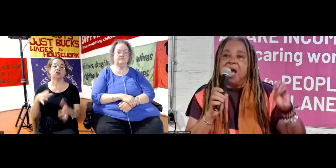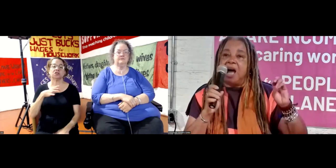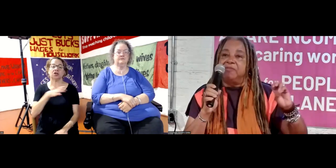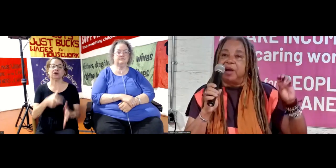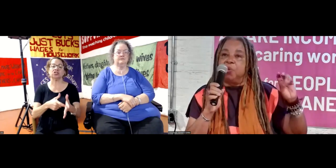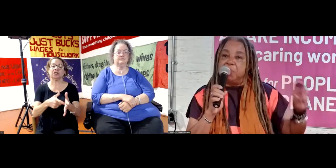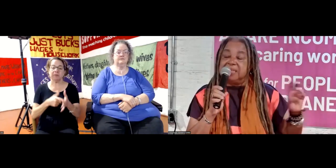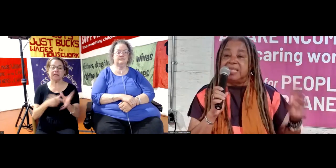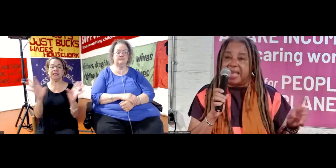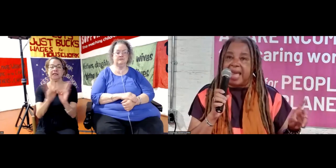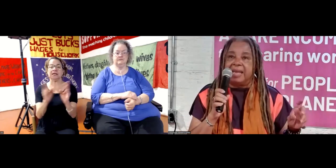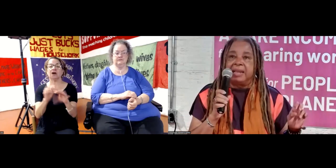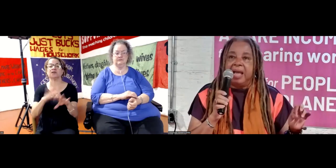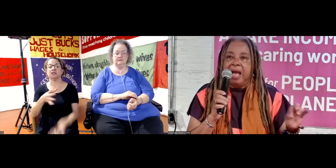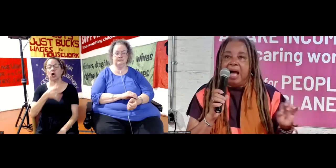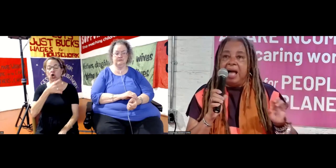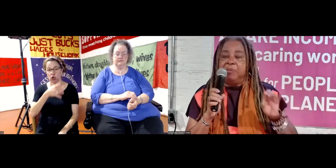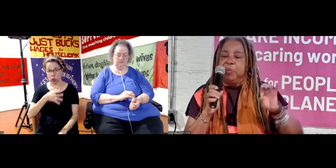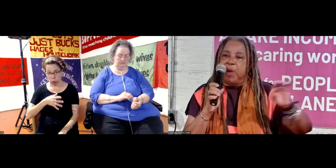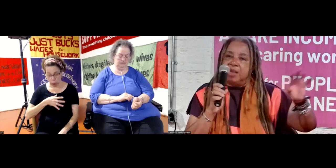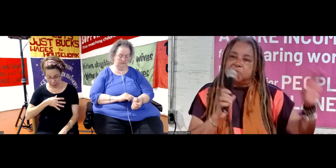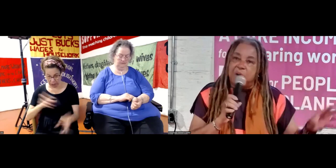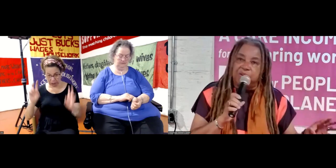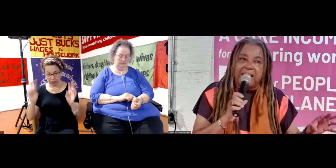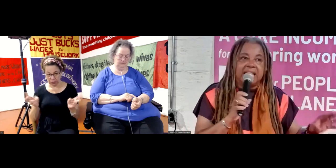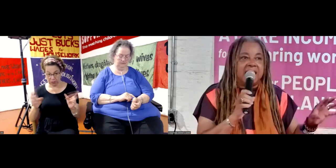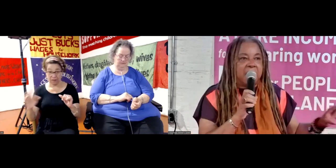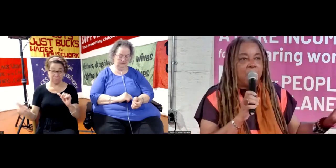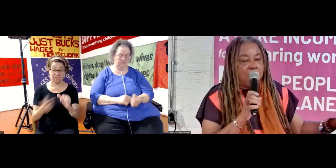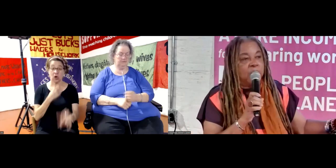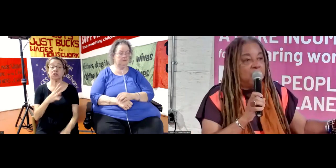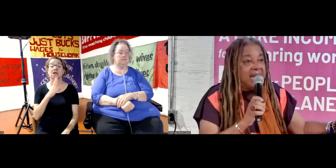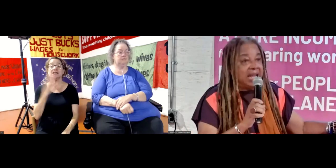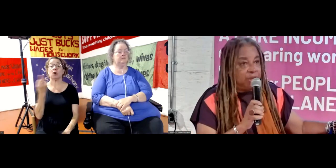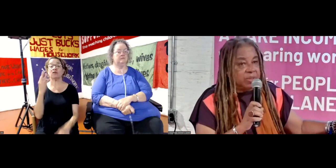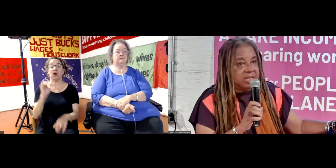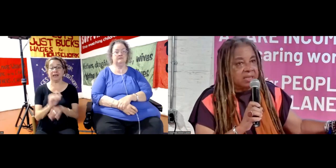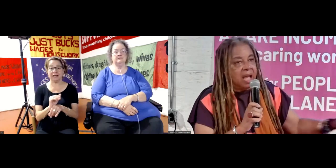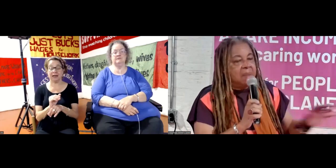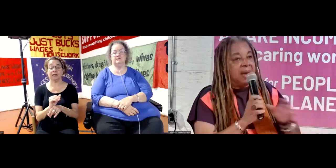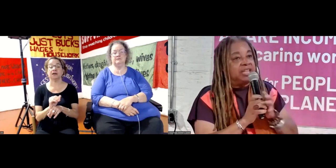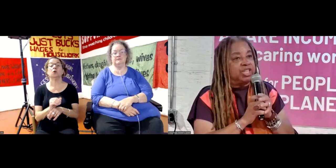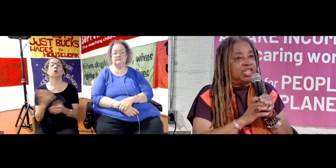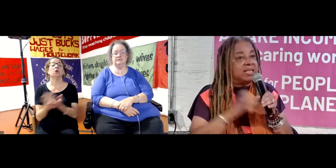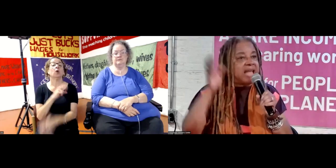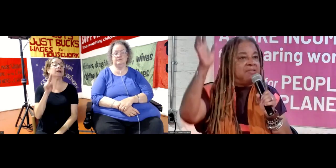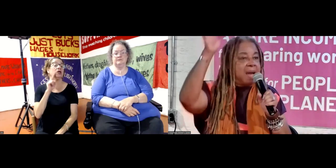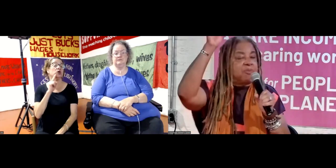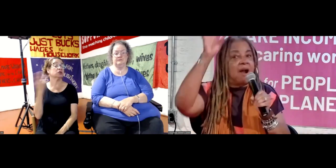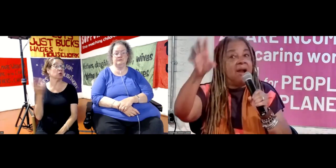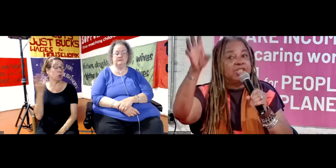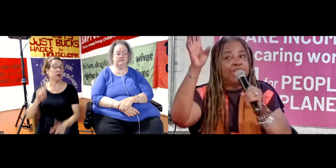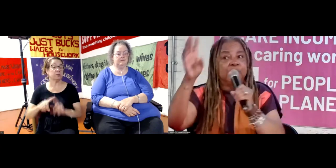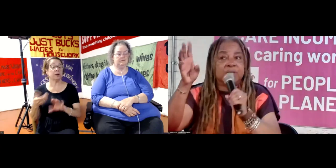part of the women's decade. I spoke Friday night about what we won at Houston, but I should just say